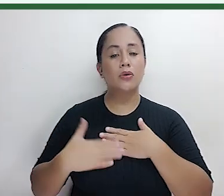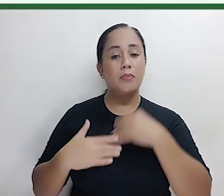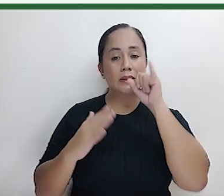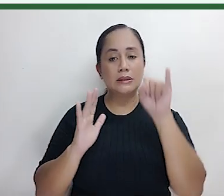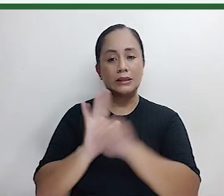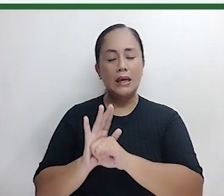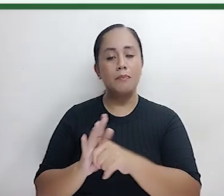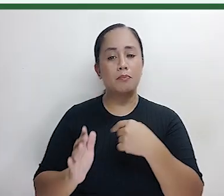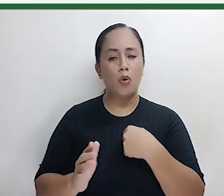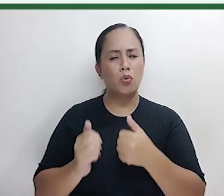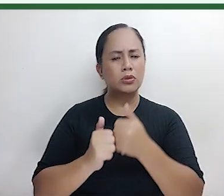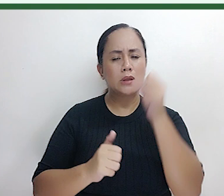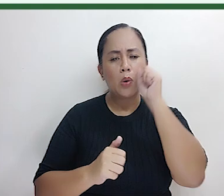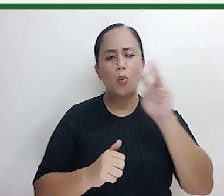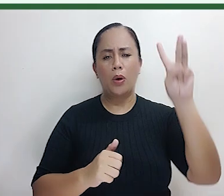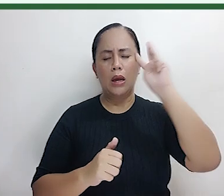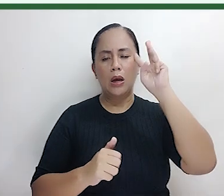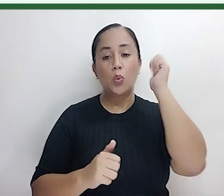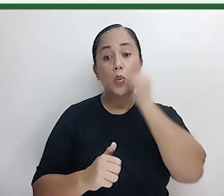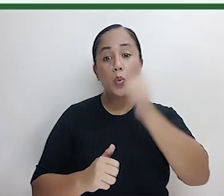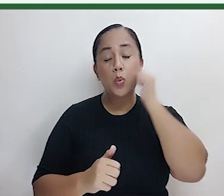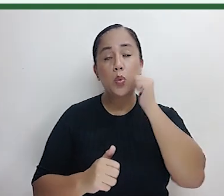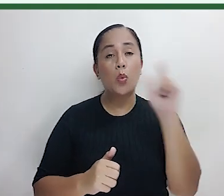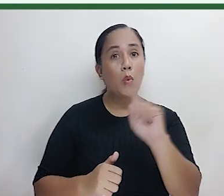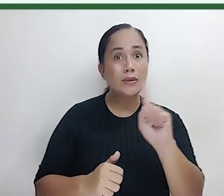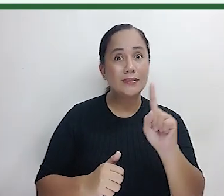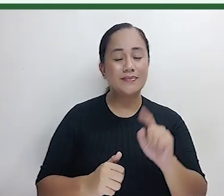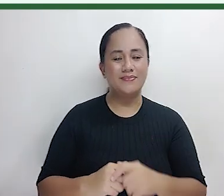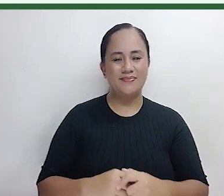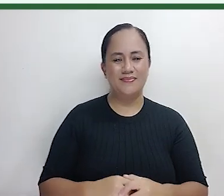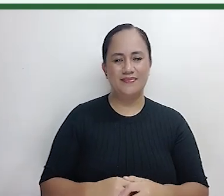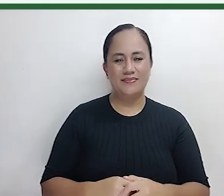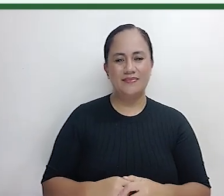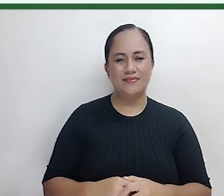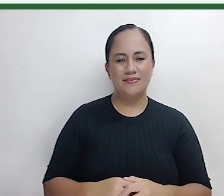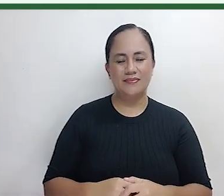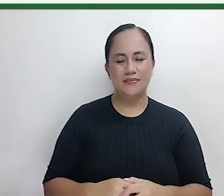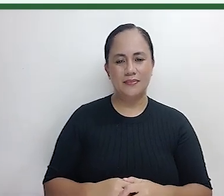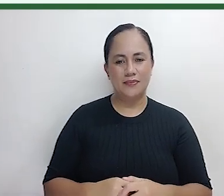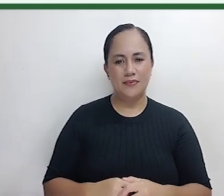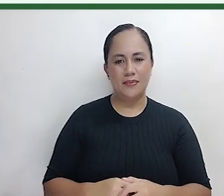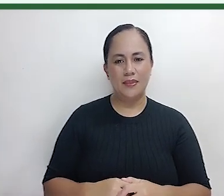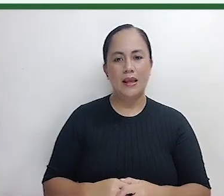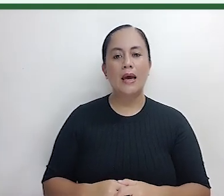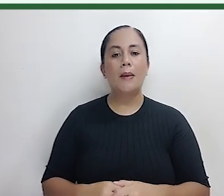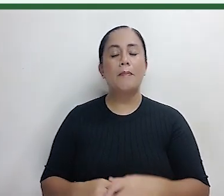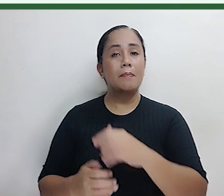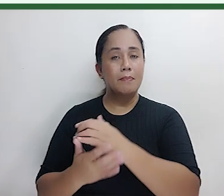The part of my identity that I am most aware of on a daily basis is R.